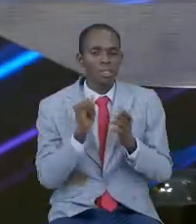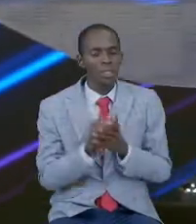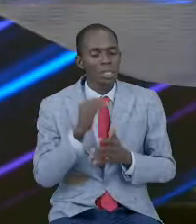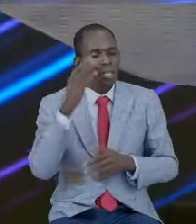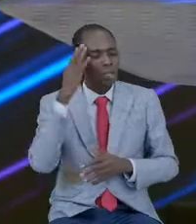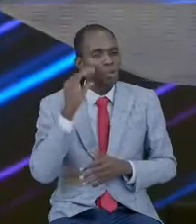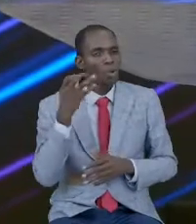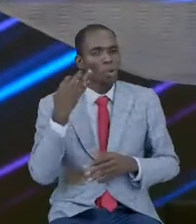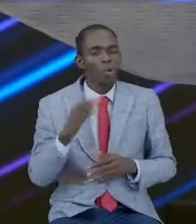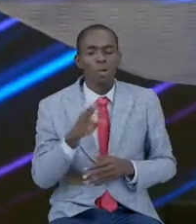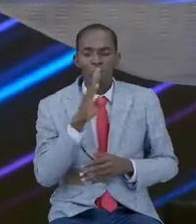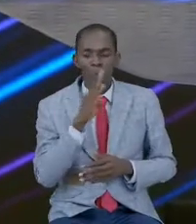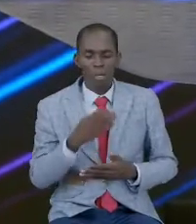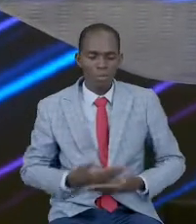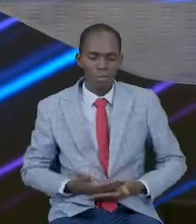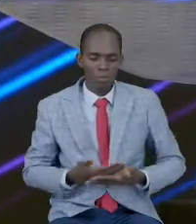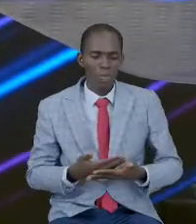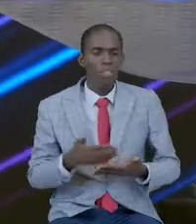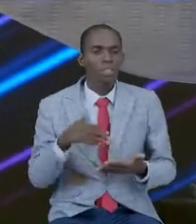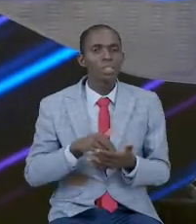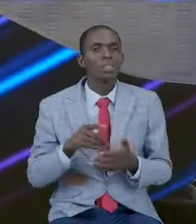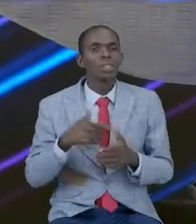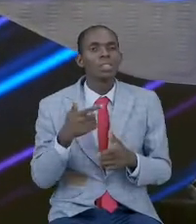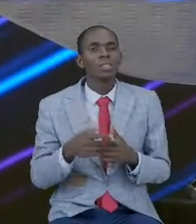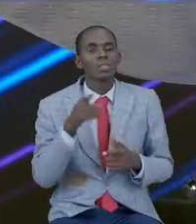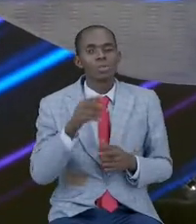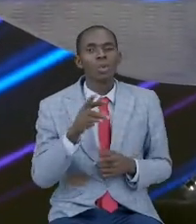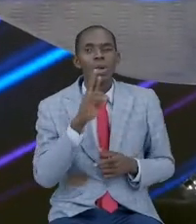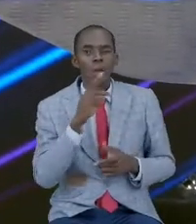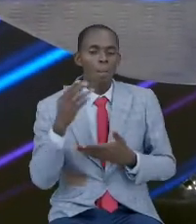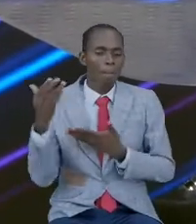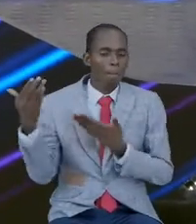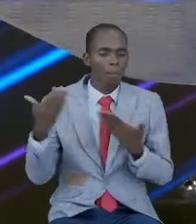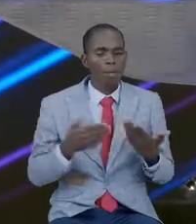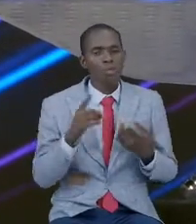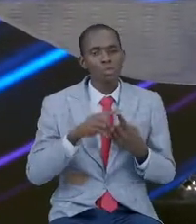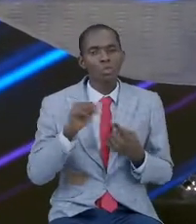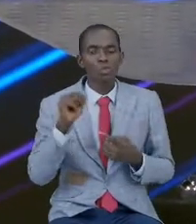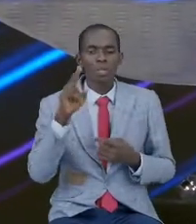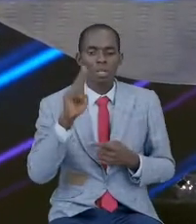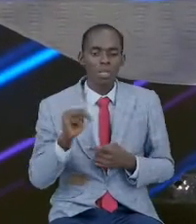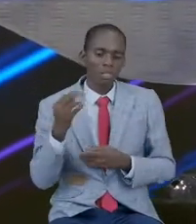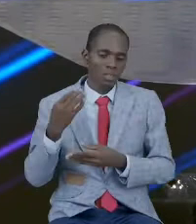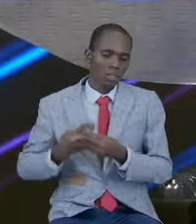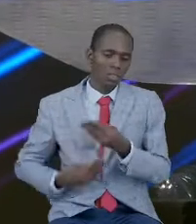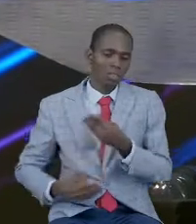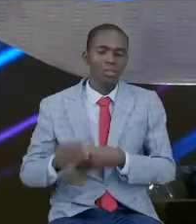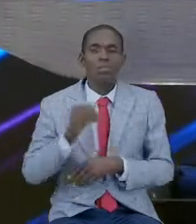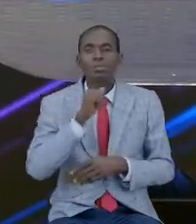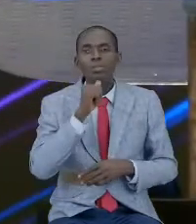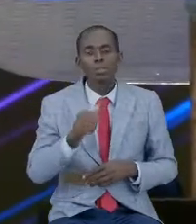being born again, then you are brought to an inheritance incorruptible,